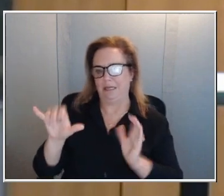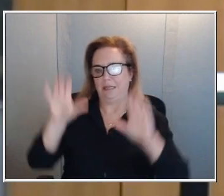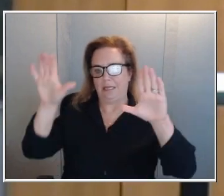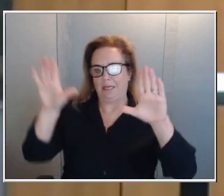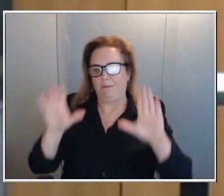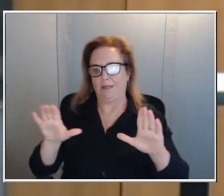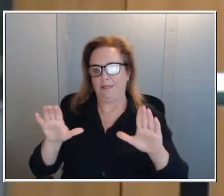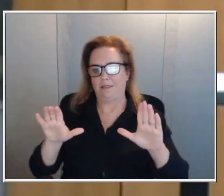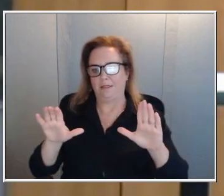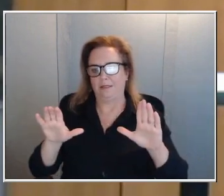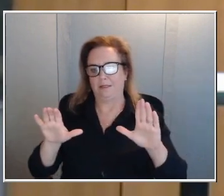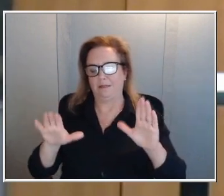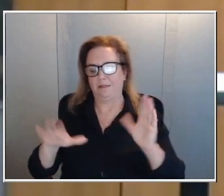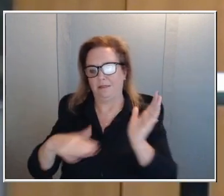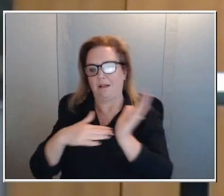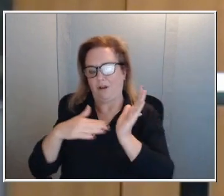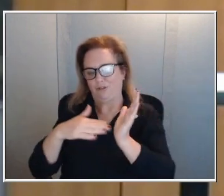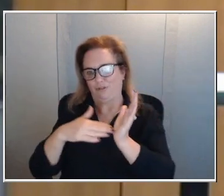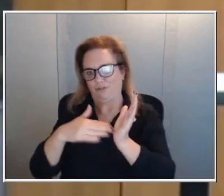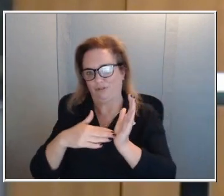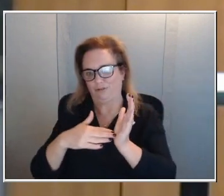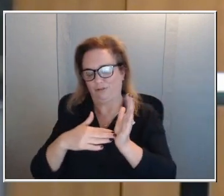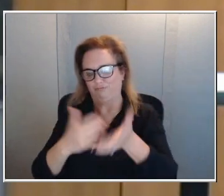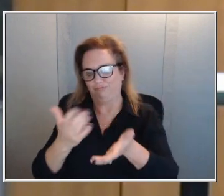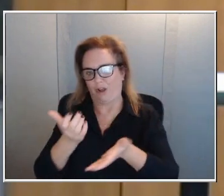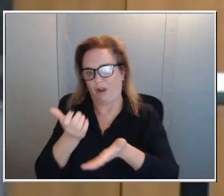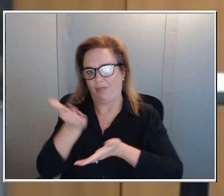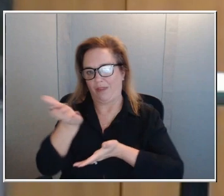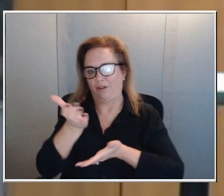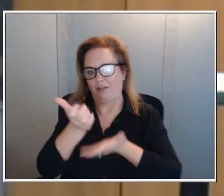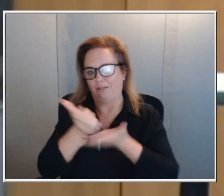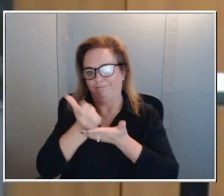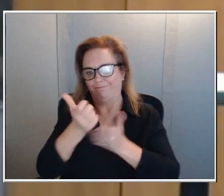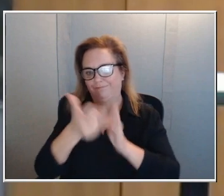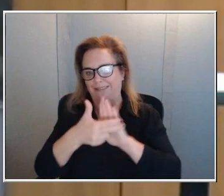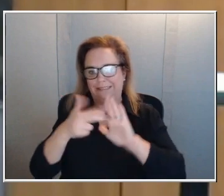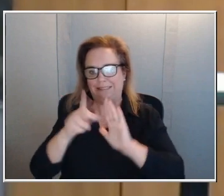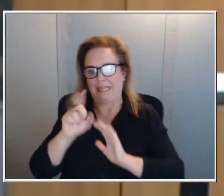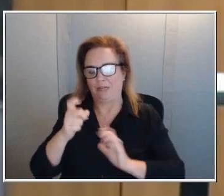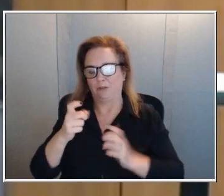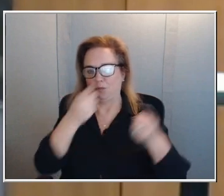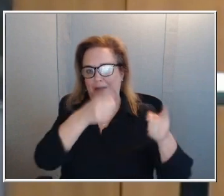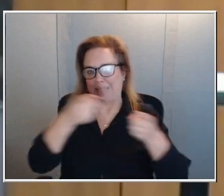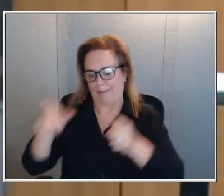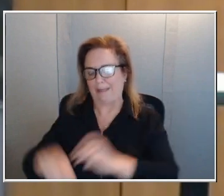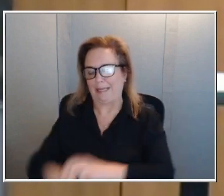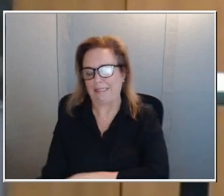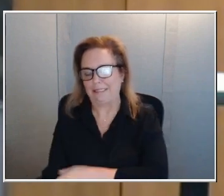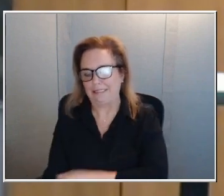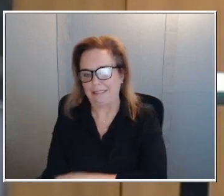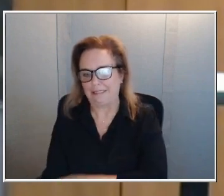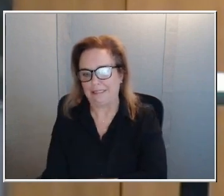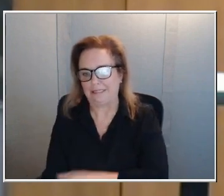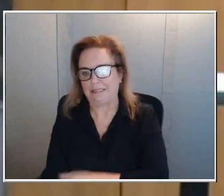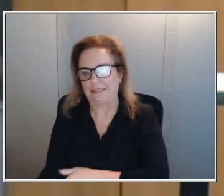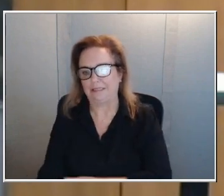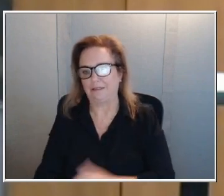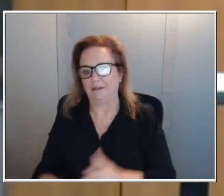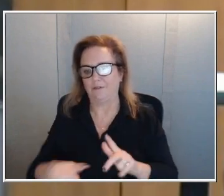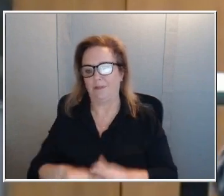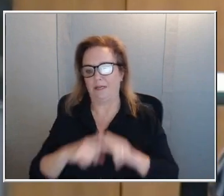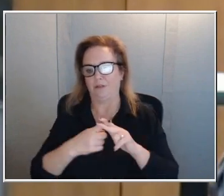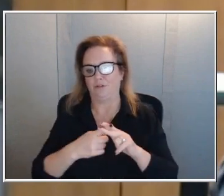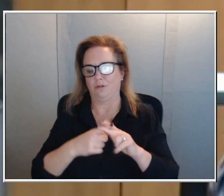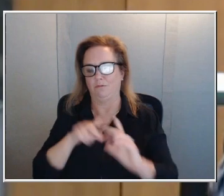like Dr. Pimentel come in to diagnose what exactly is going on. Just from the